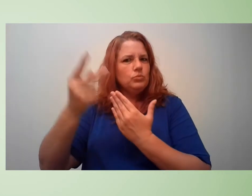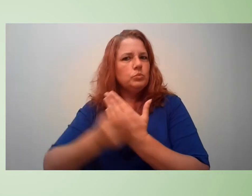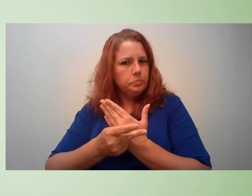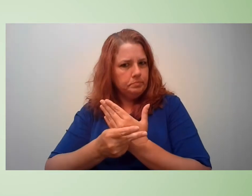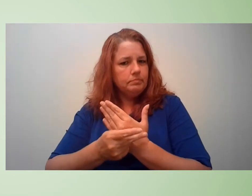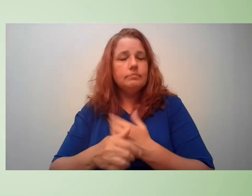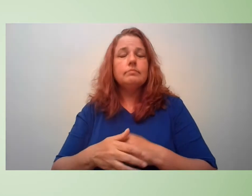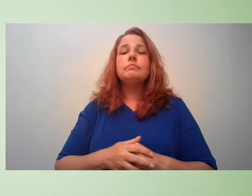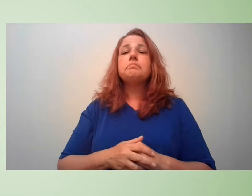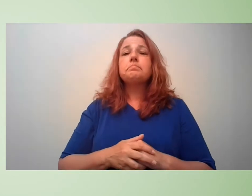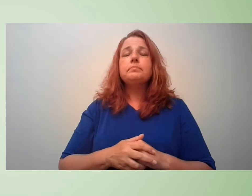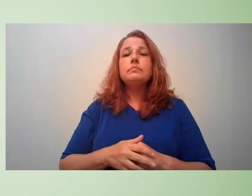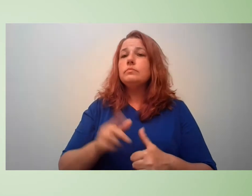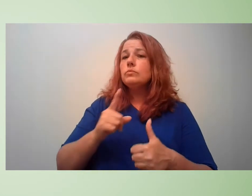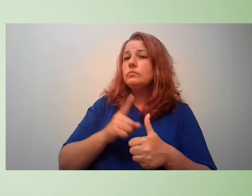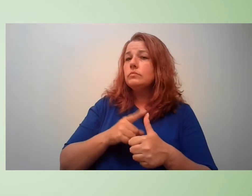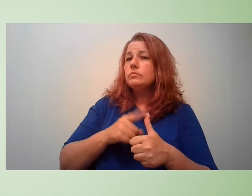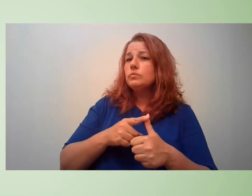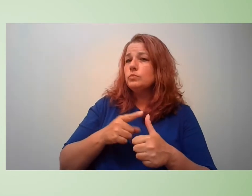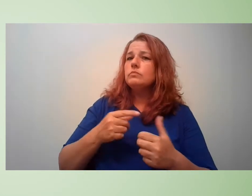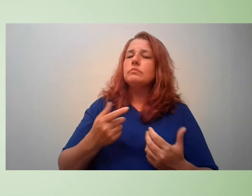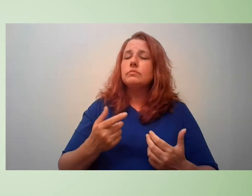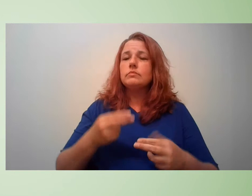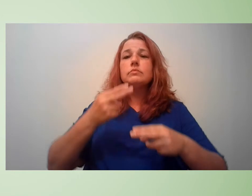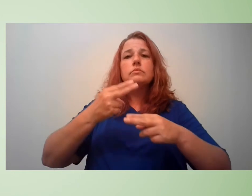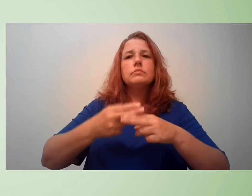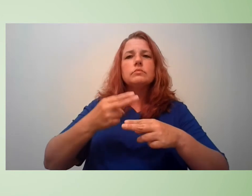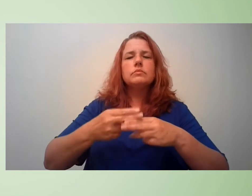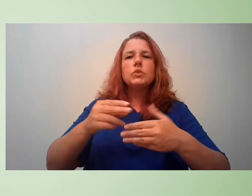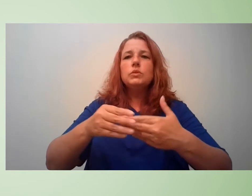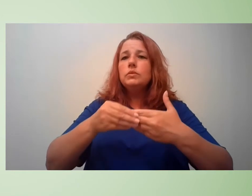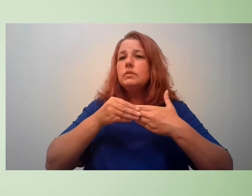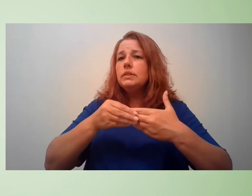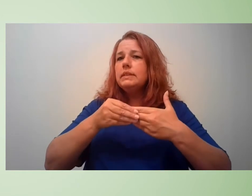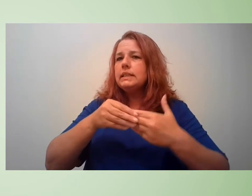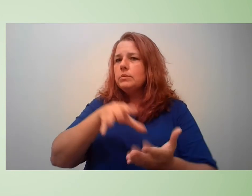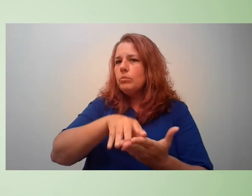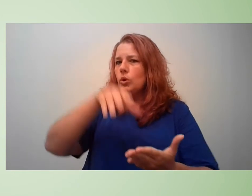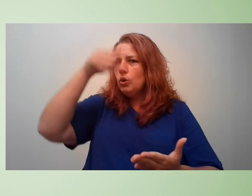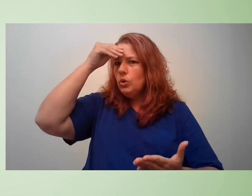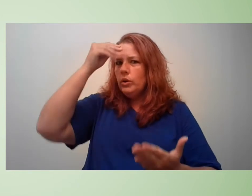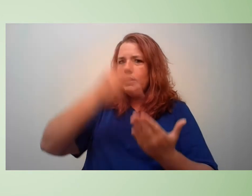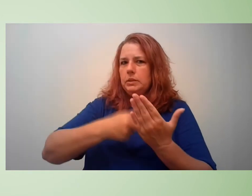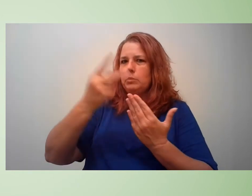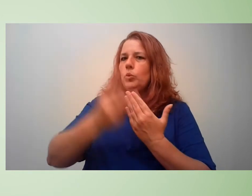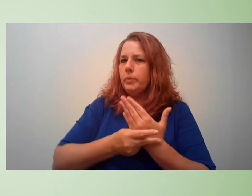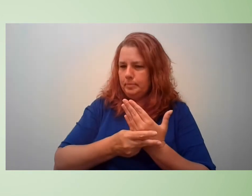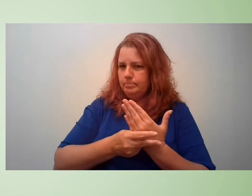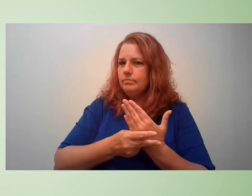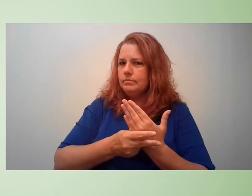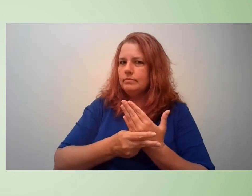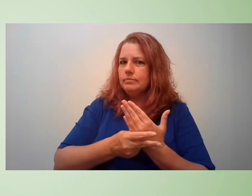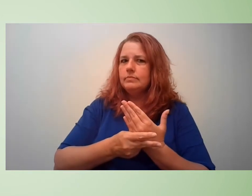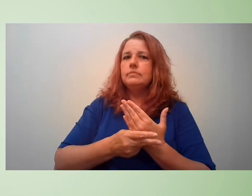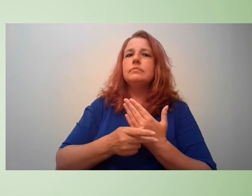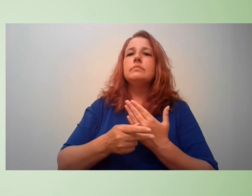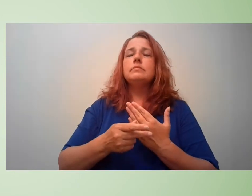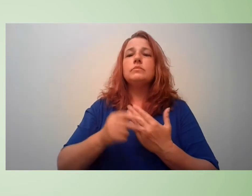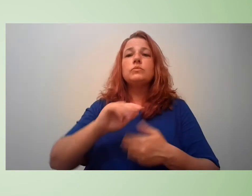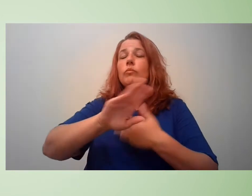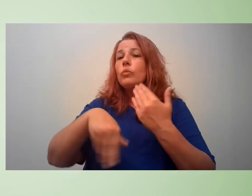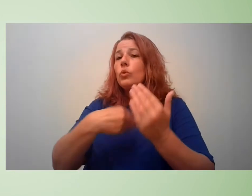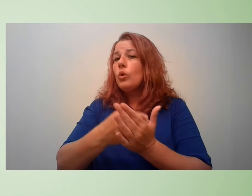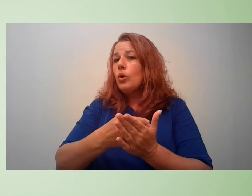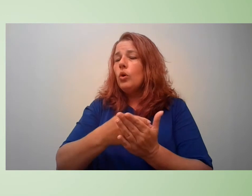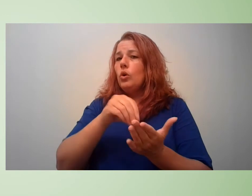class called Response to Intervention, or RTI, Reading. During this class, students receive direct instruction on